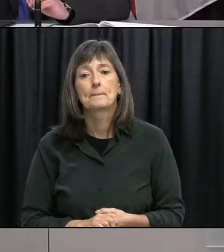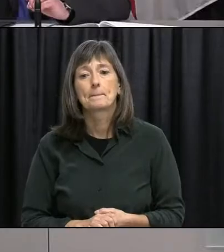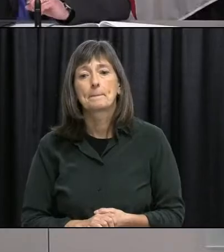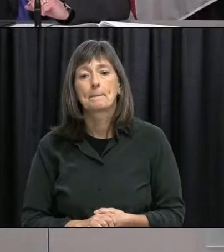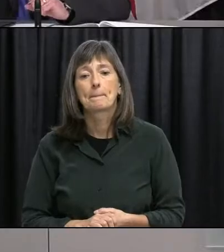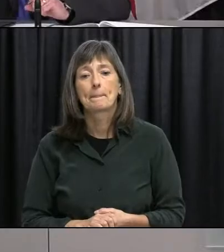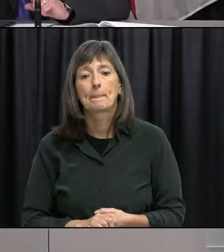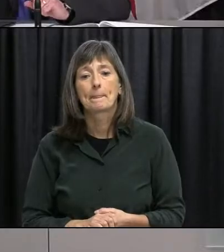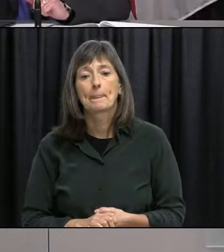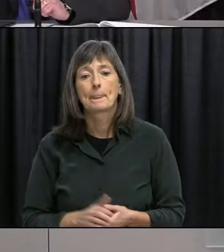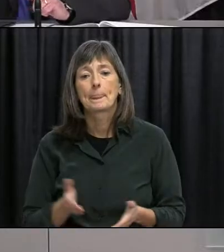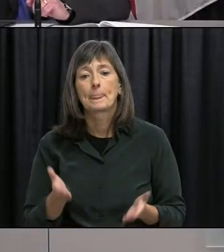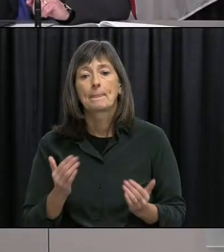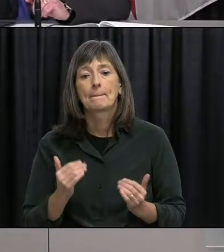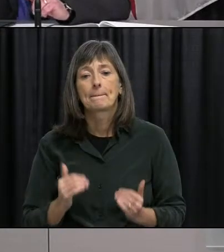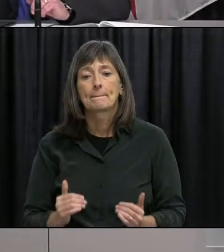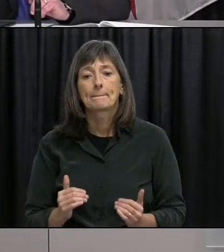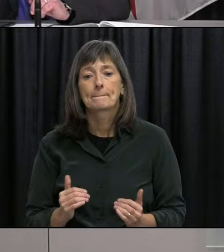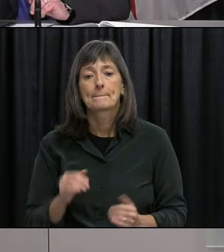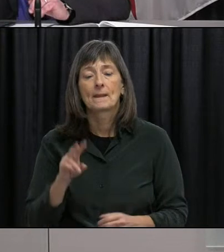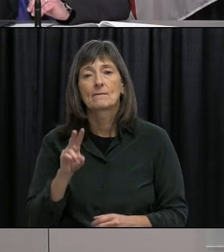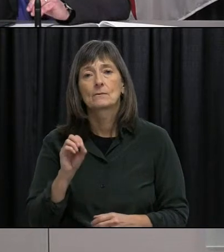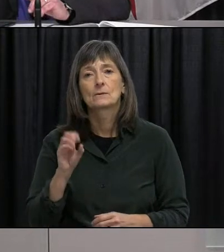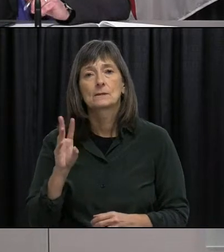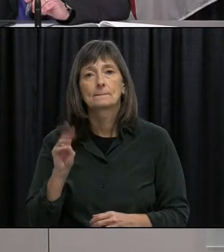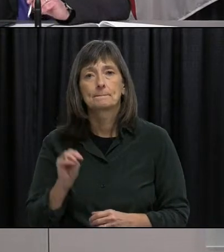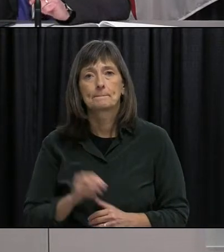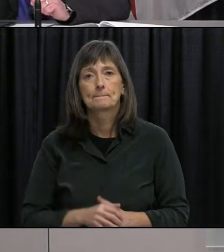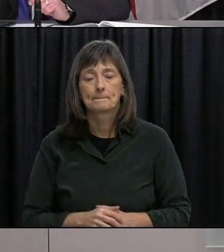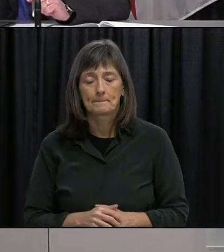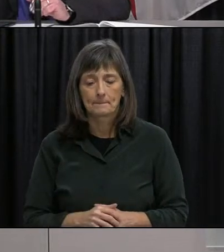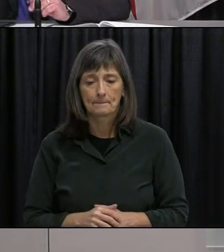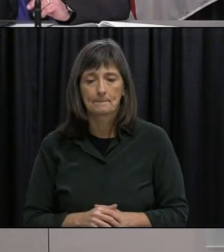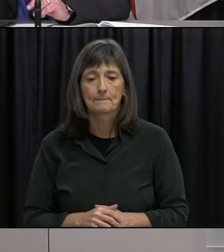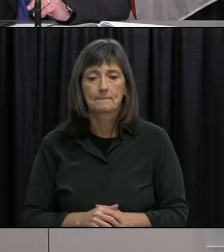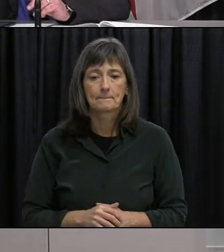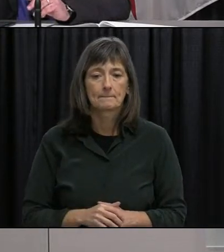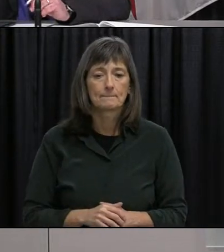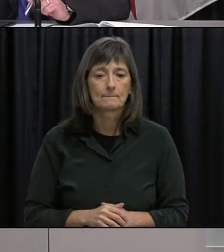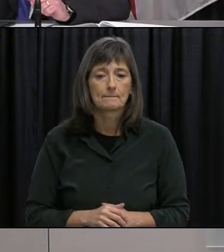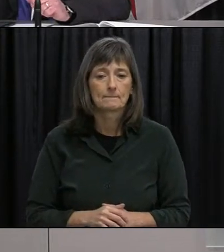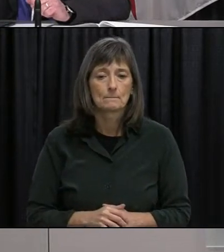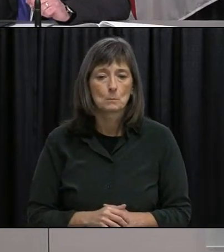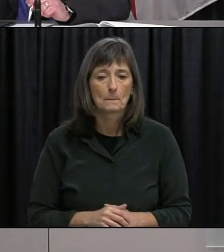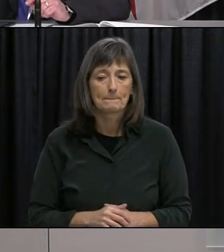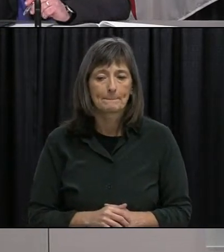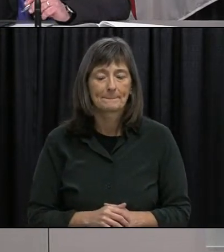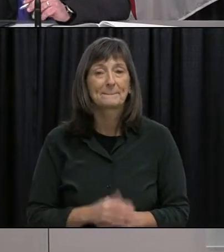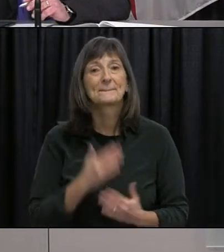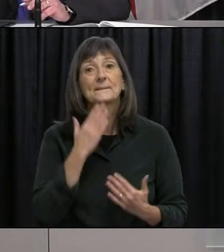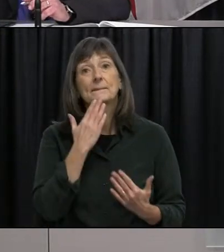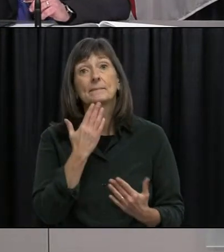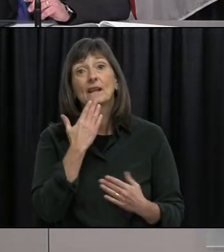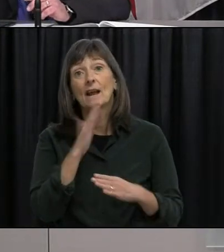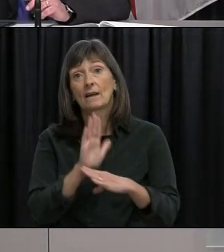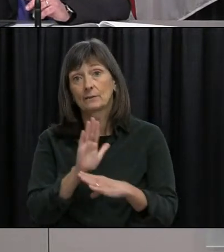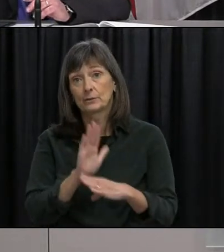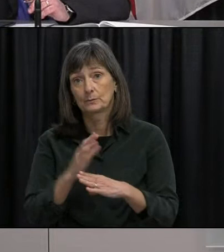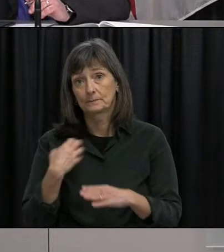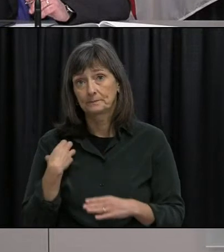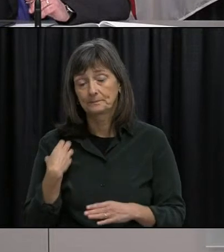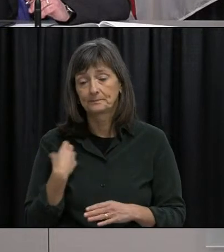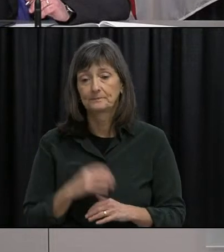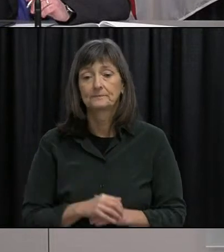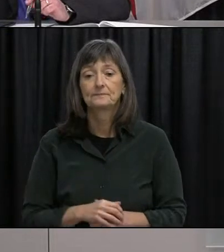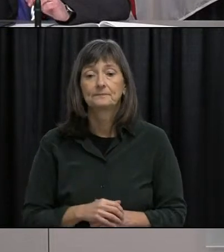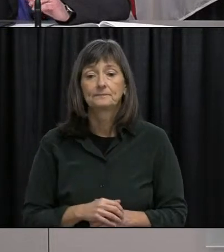Our next questions are from Brian Callahan of VOCM News. Please go ahead. Thank you, and good afternoon, Minister and